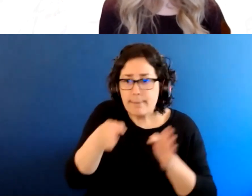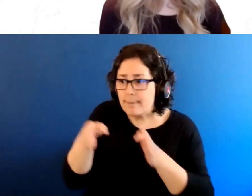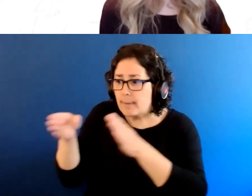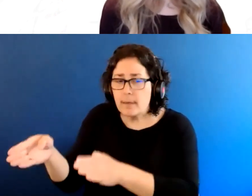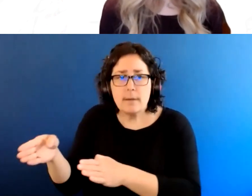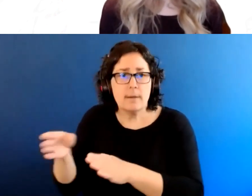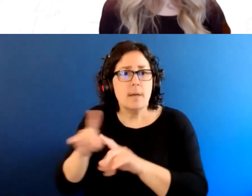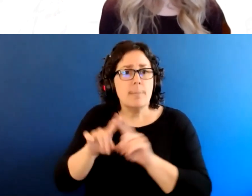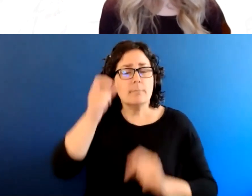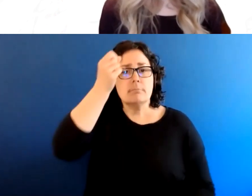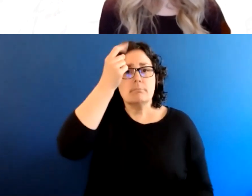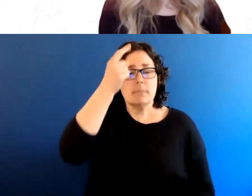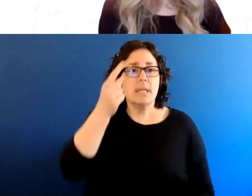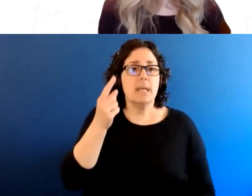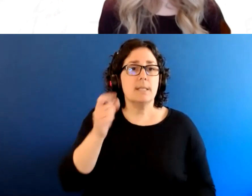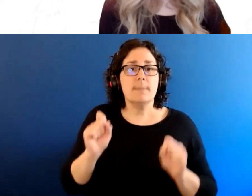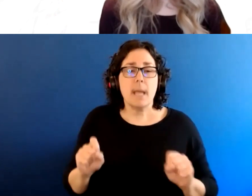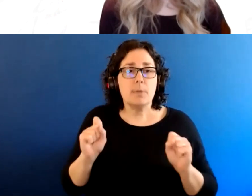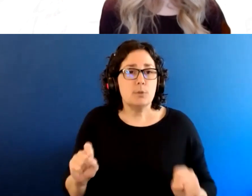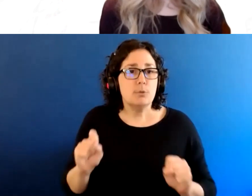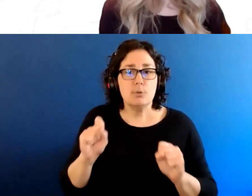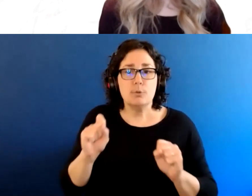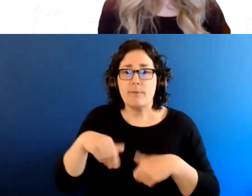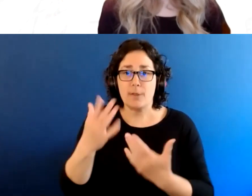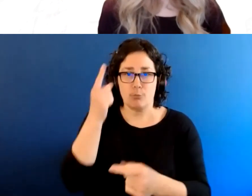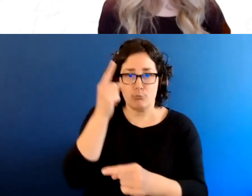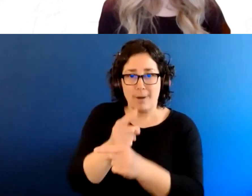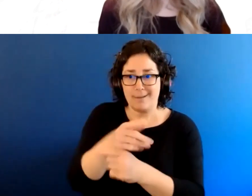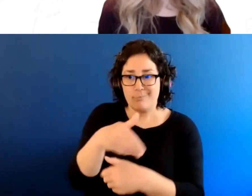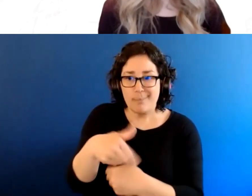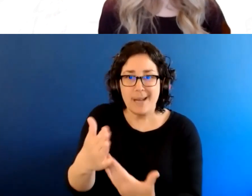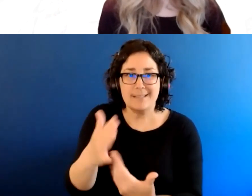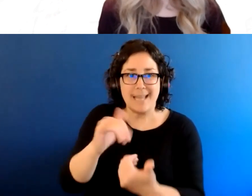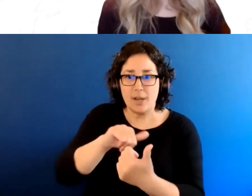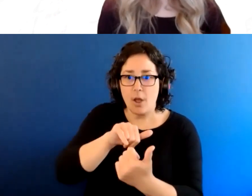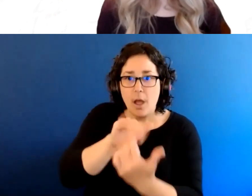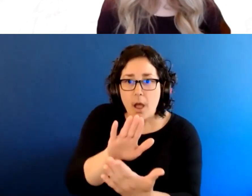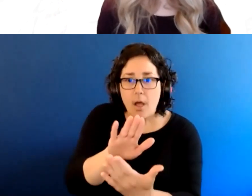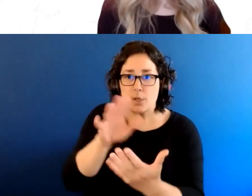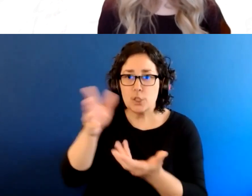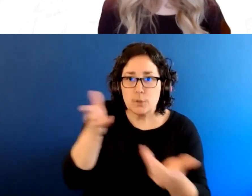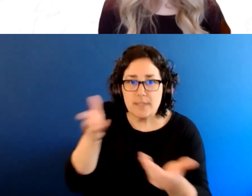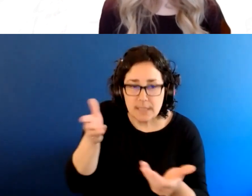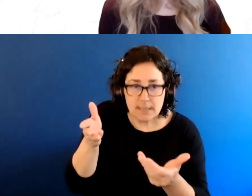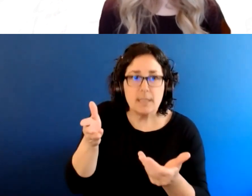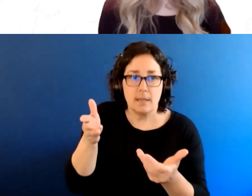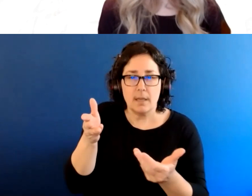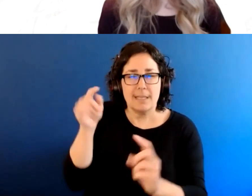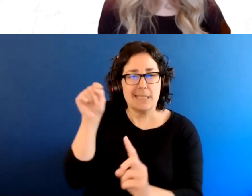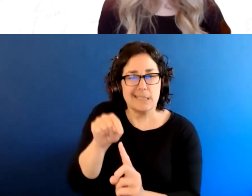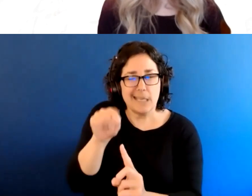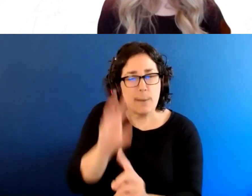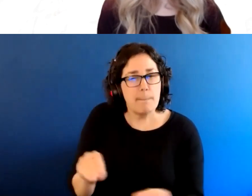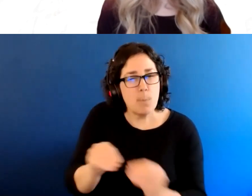that in order to give you the recommendation of how to offer services to persons with disability, I would need to have